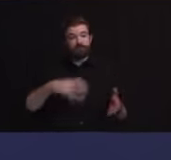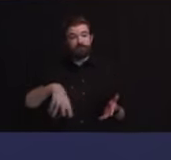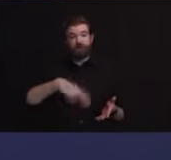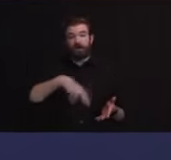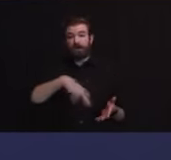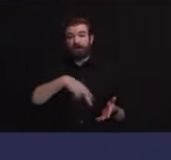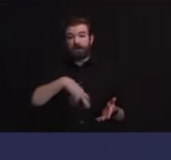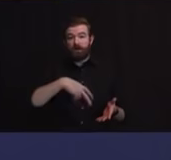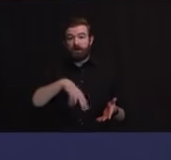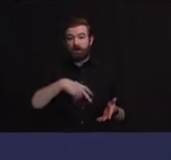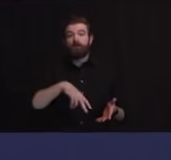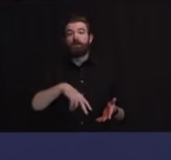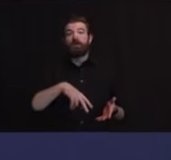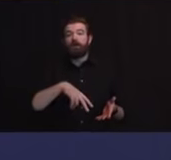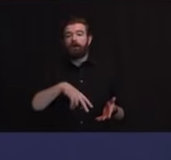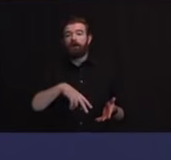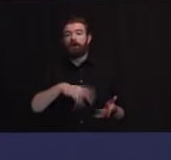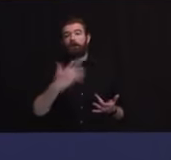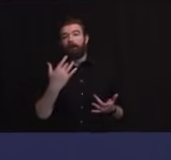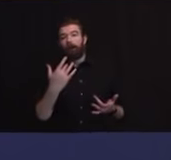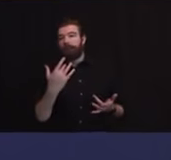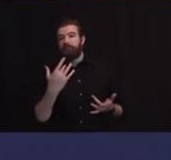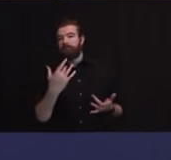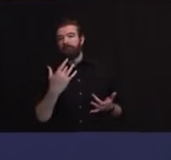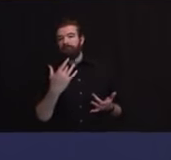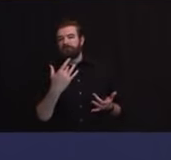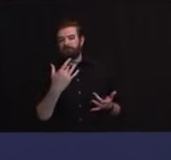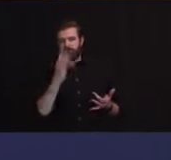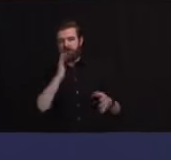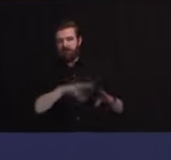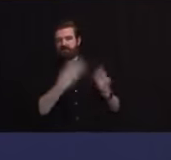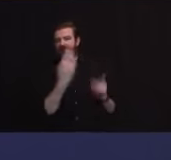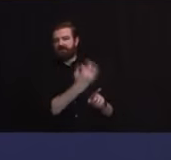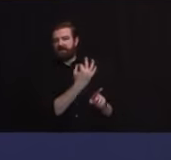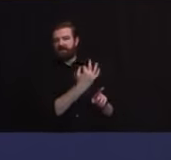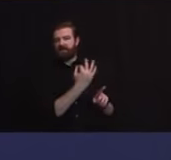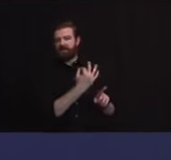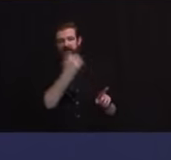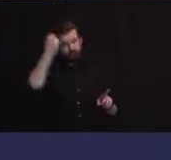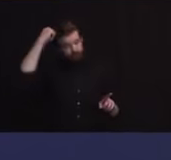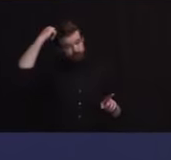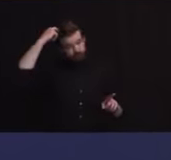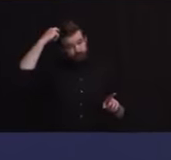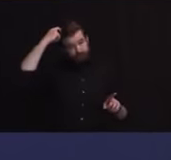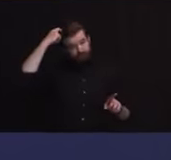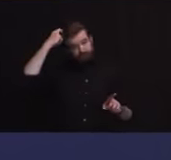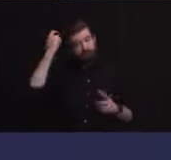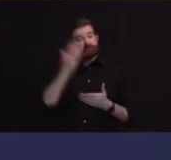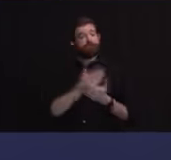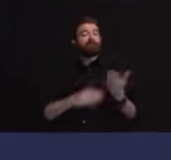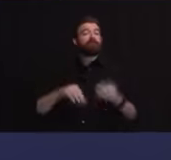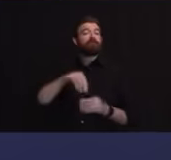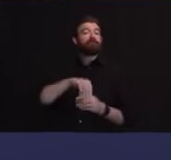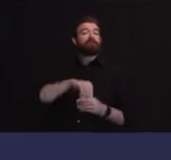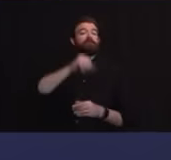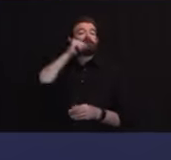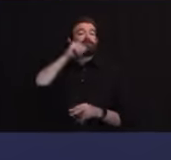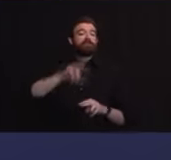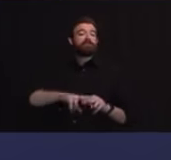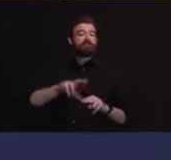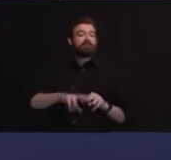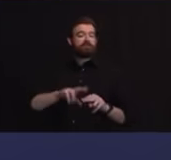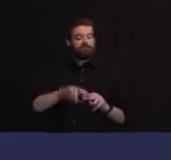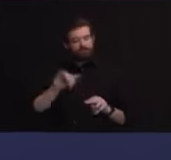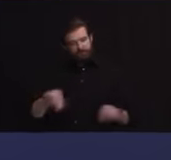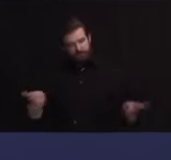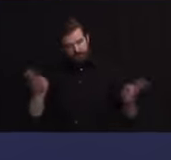that a couple of bells and whistles. The biggest one is indoor bar seating. So that's category one. And then